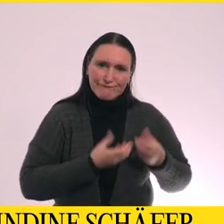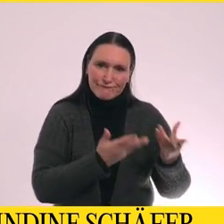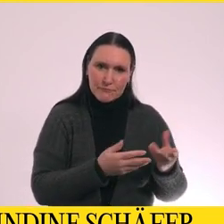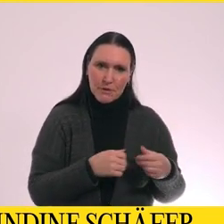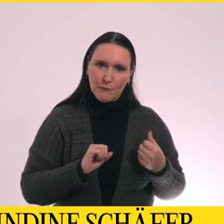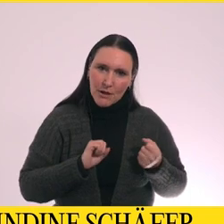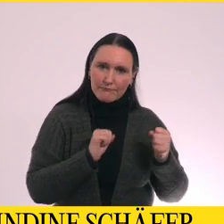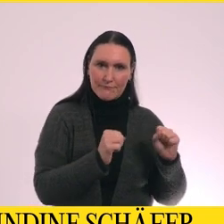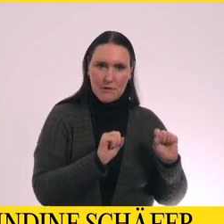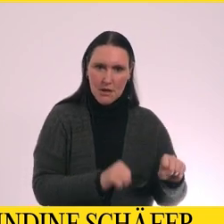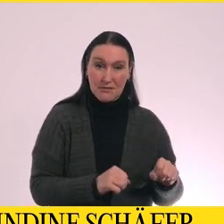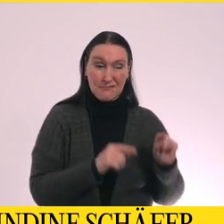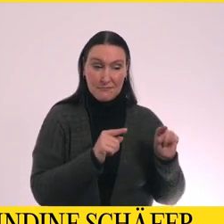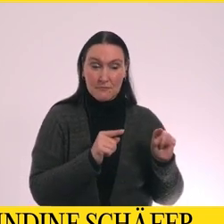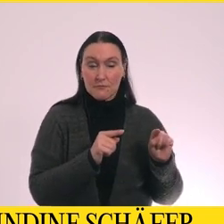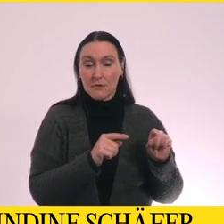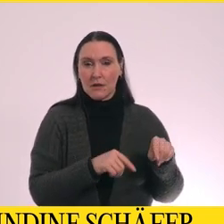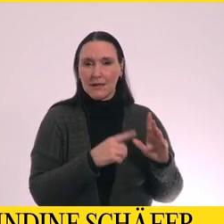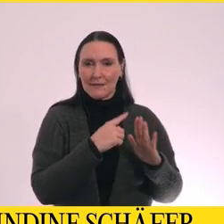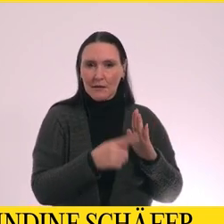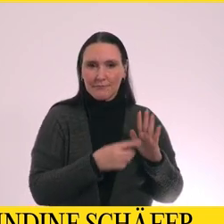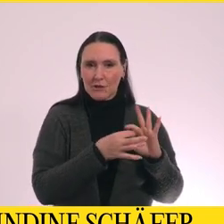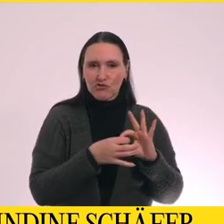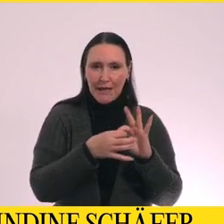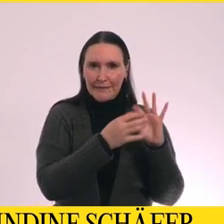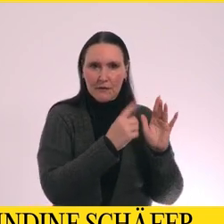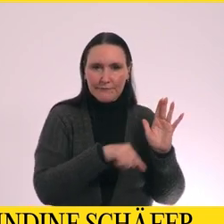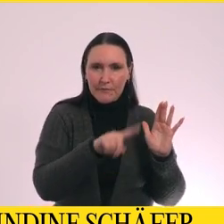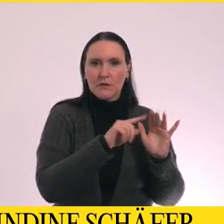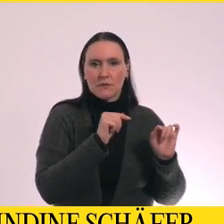inside the chain symbolic